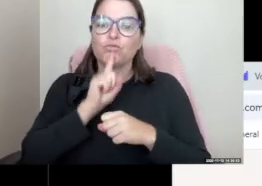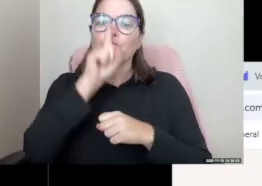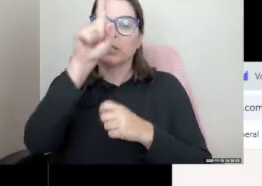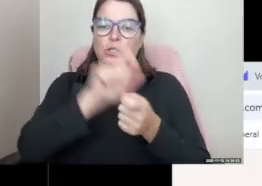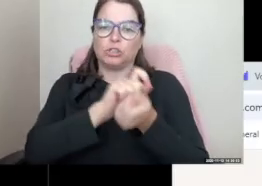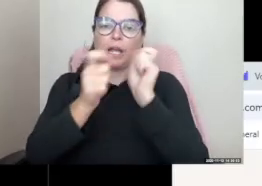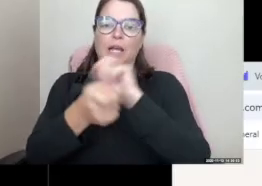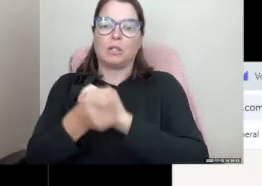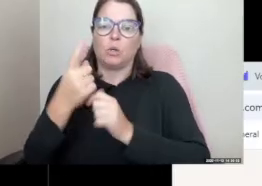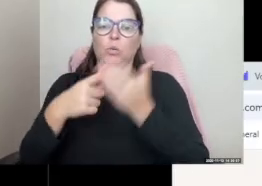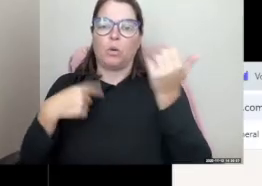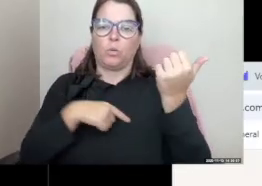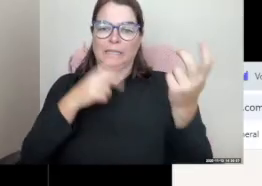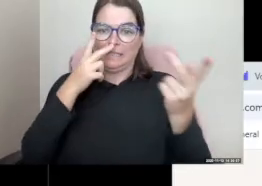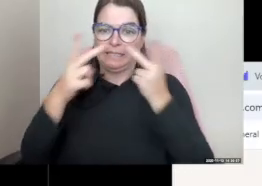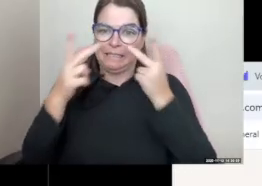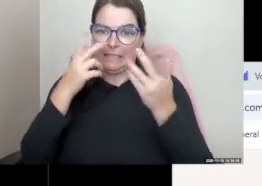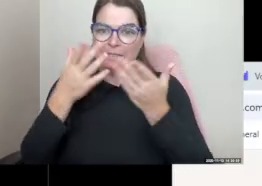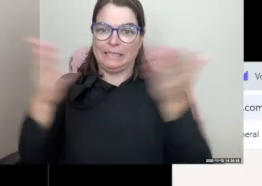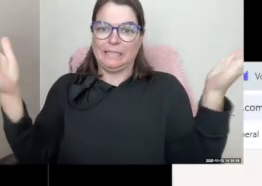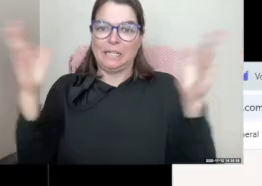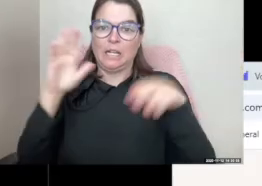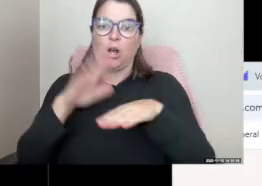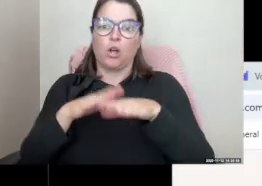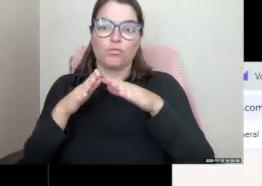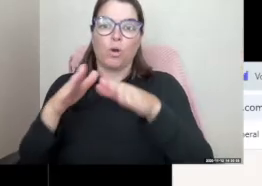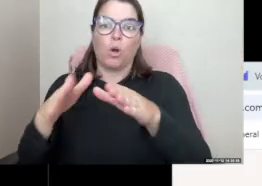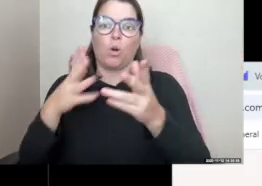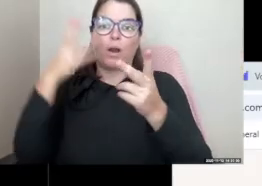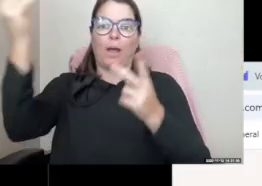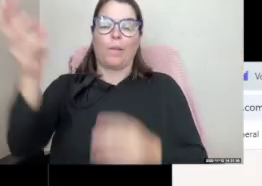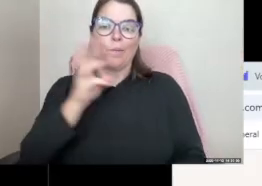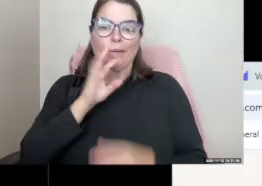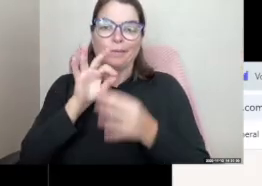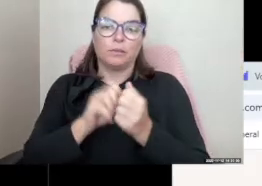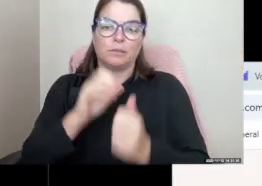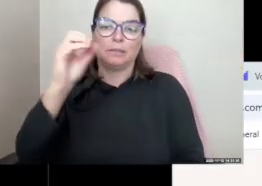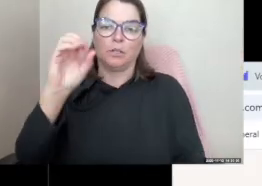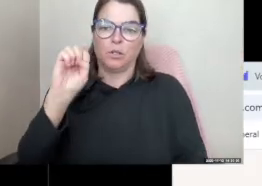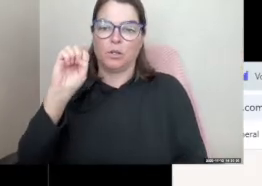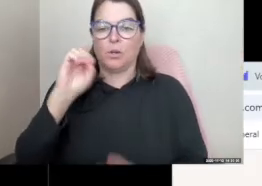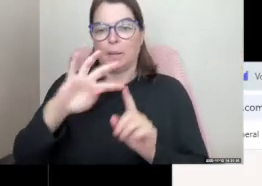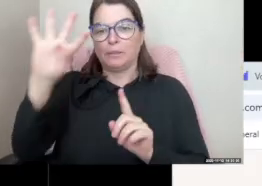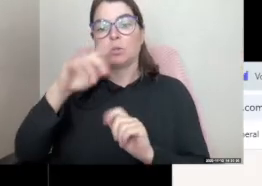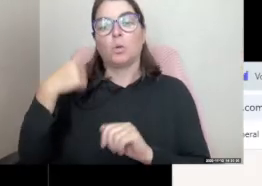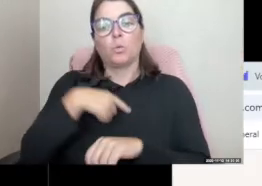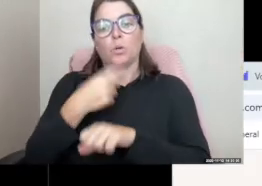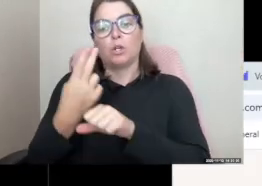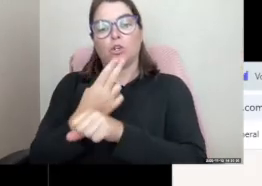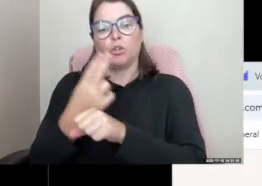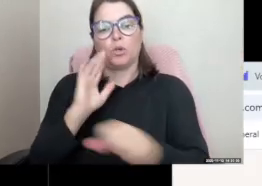are incredibly important for the sake of catalyzing development of new technologies that can bring about real